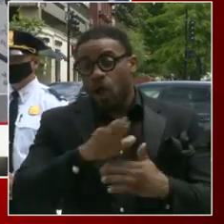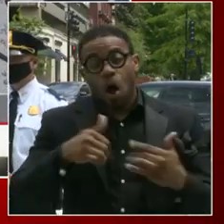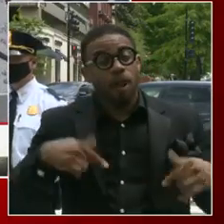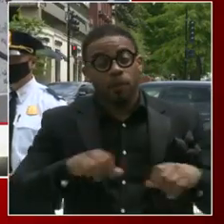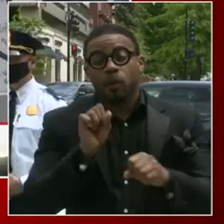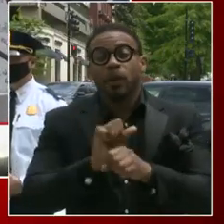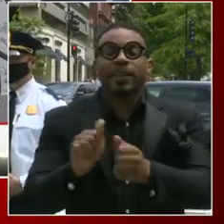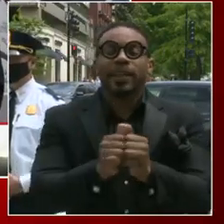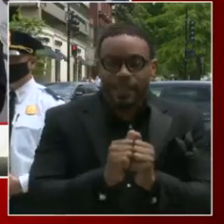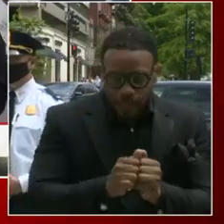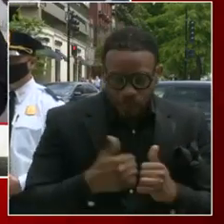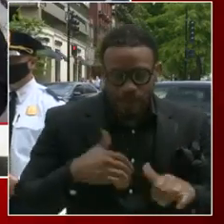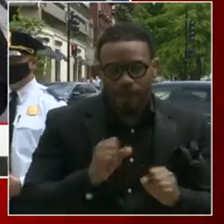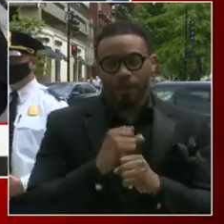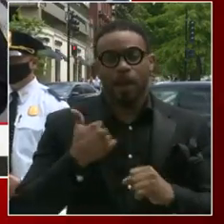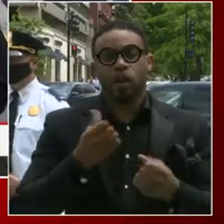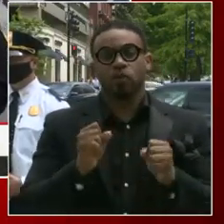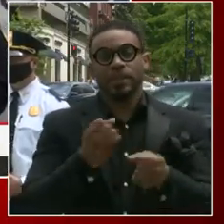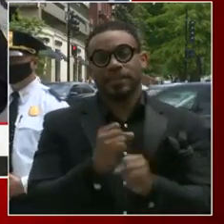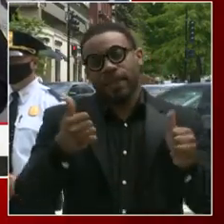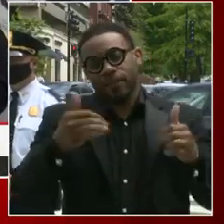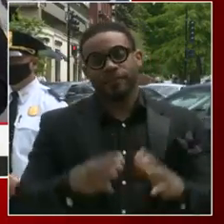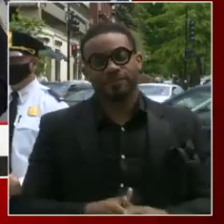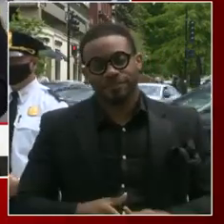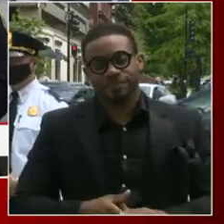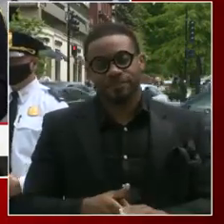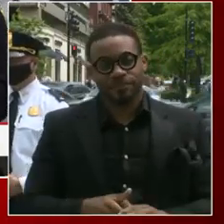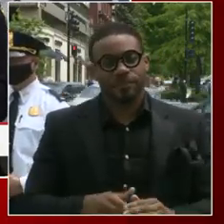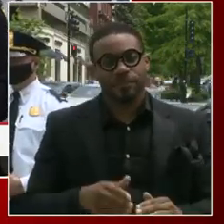of us working together, we can make our streets safer.